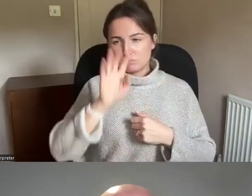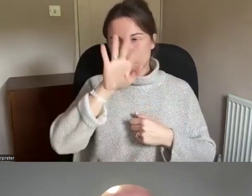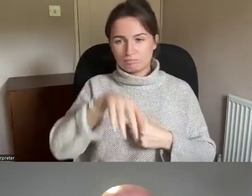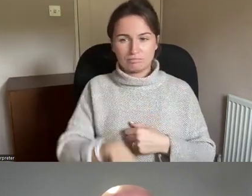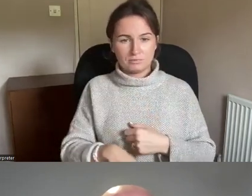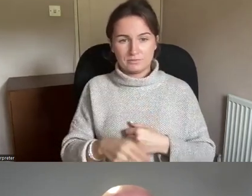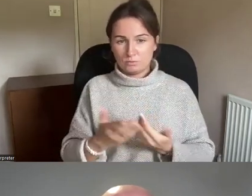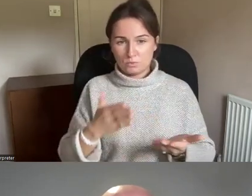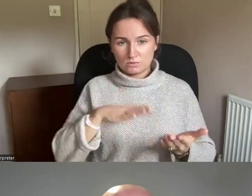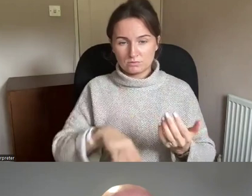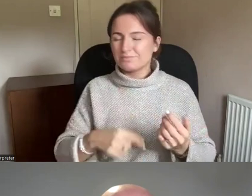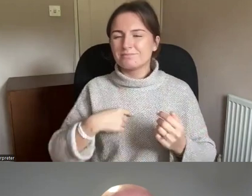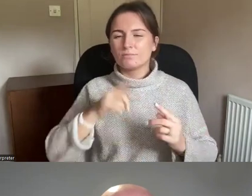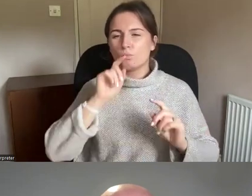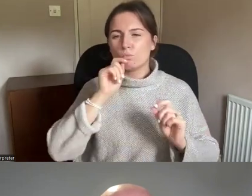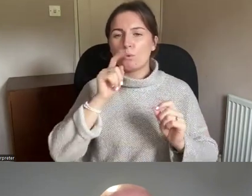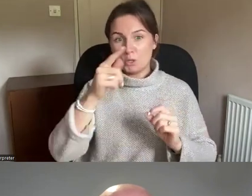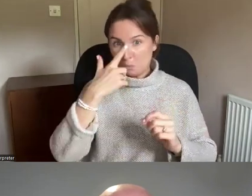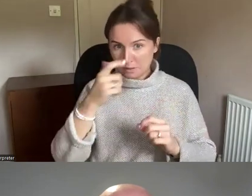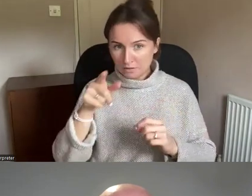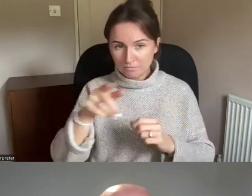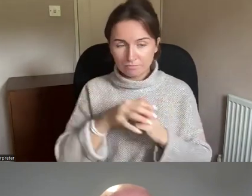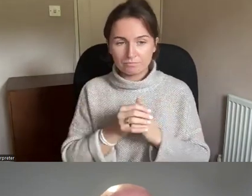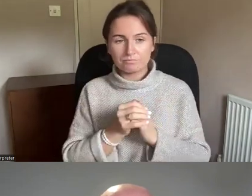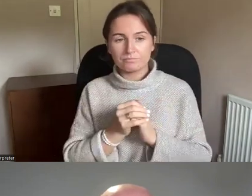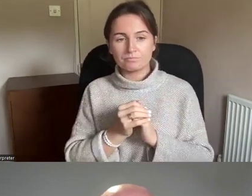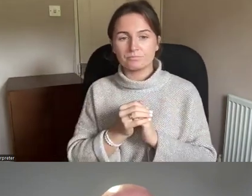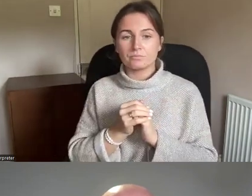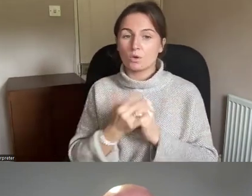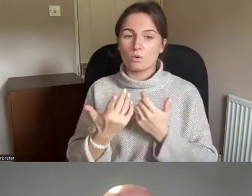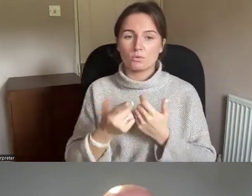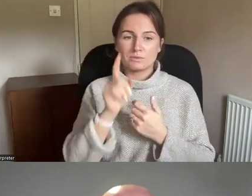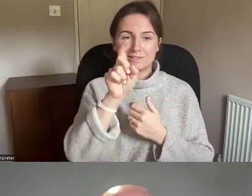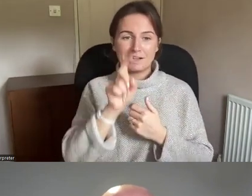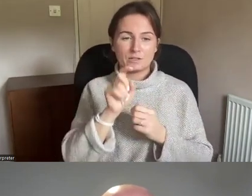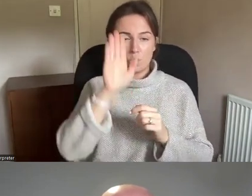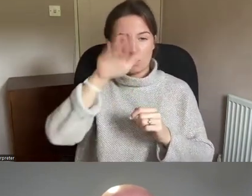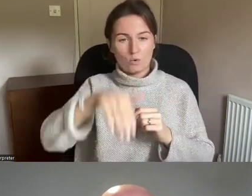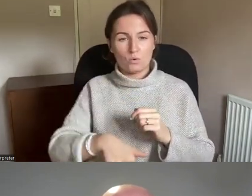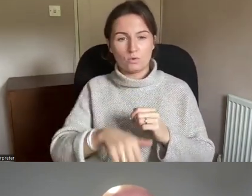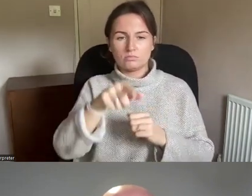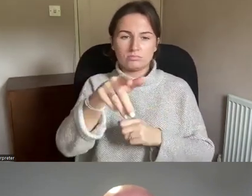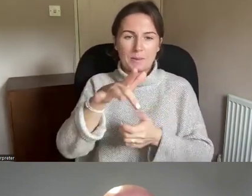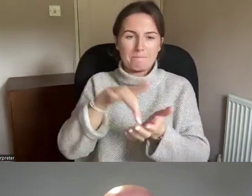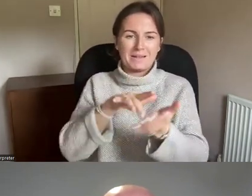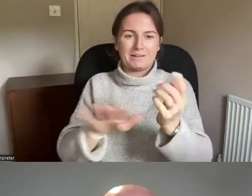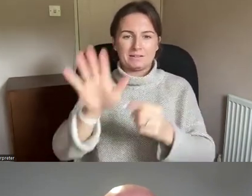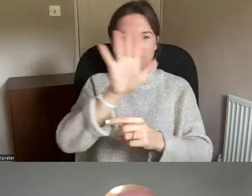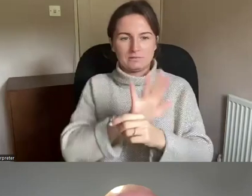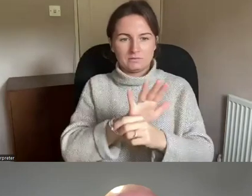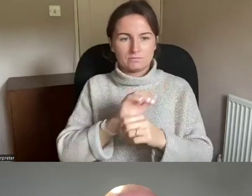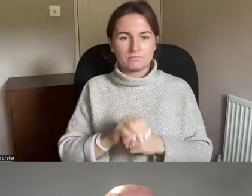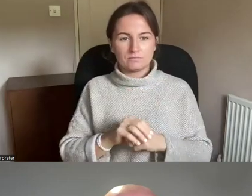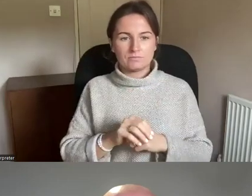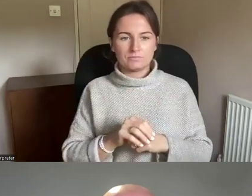priority places. I'm not going to do that now, but you could do that. Or you wanted to select all Arts Council areas in the Midlands, for example. That would be here, Arts